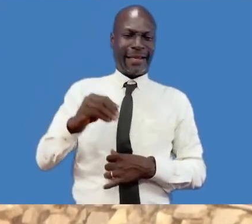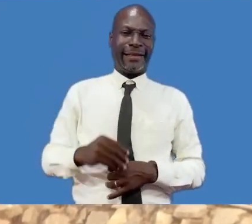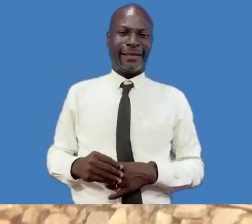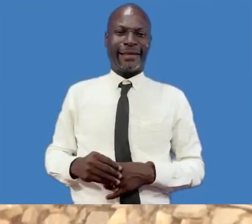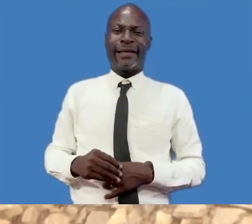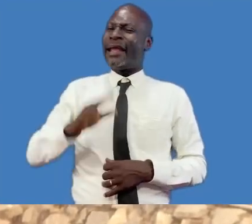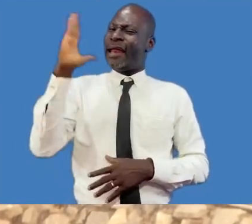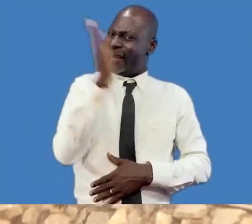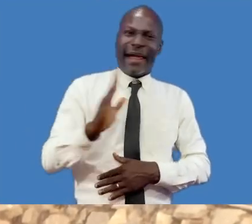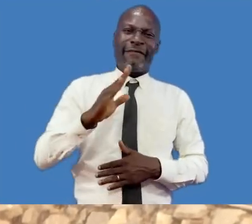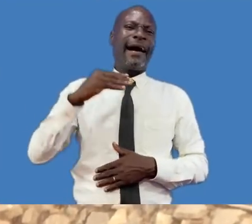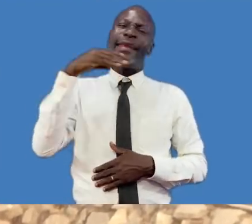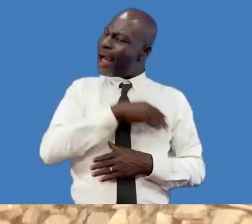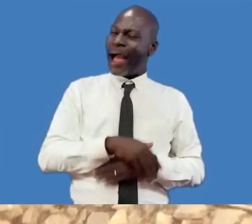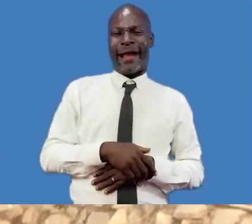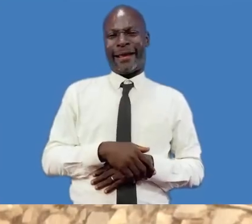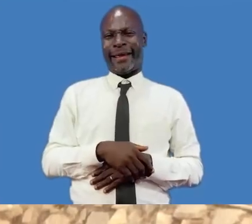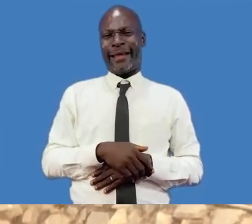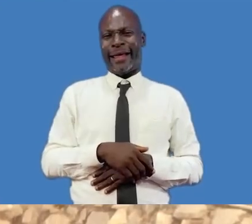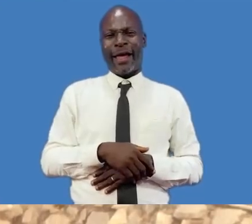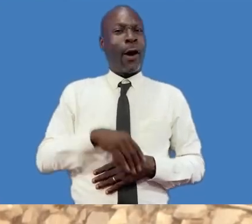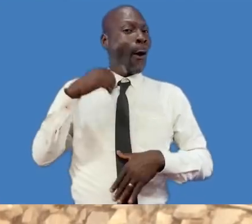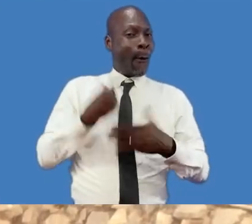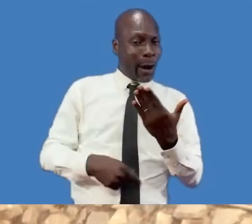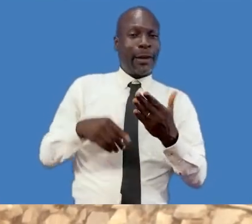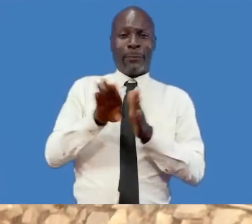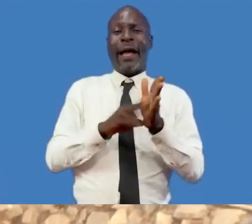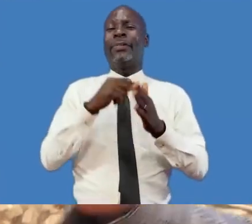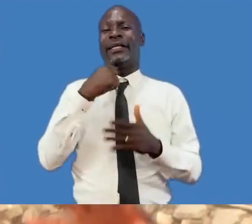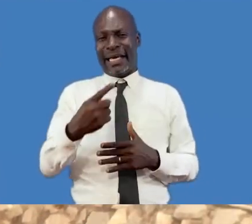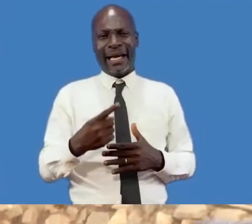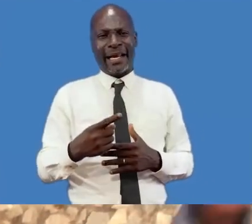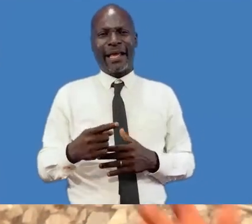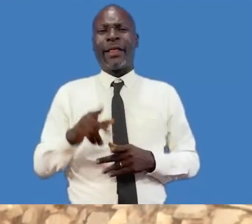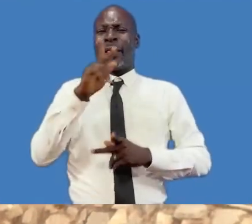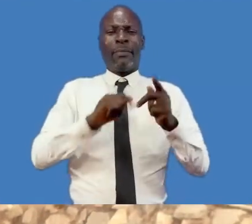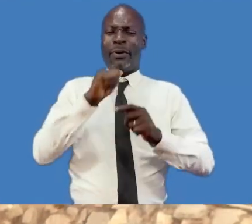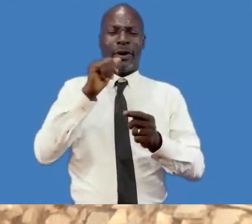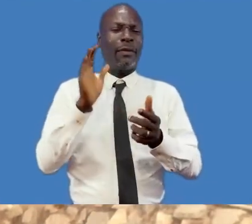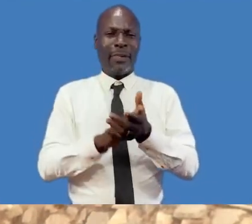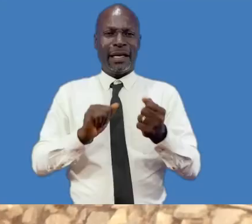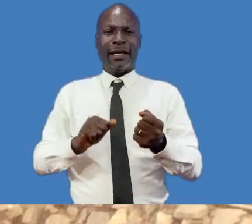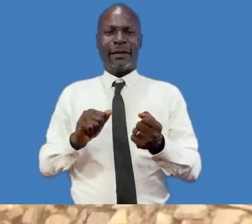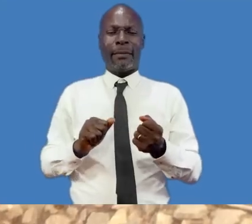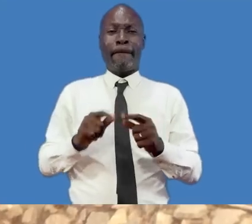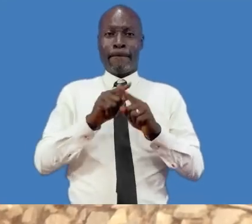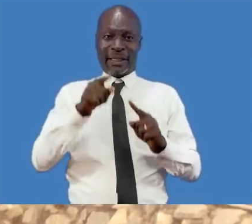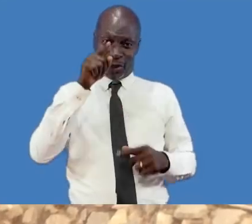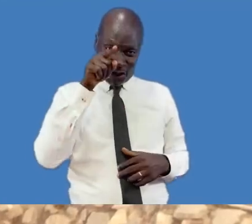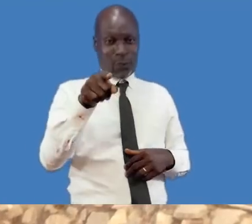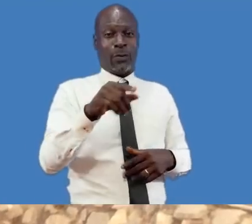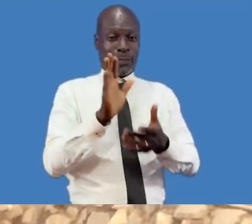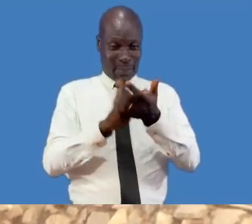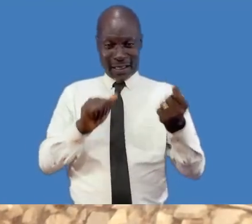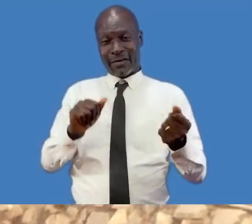And what they are truck. And to their Bible, I can almost say, and you know, I'm a Tom baby. Now, so I bet you already, yes,